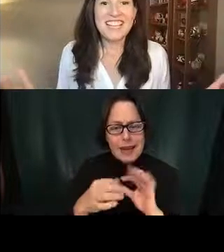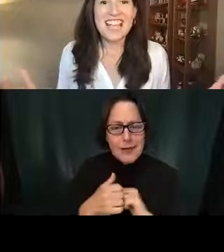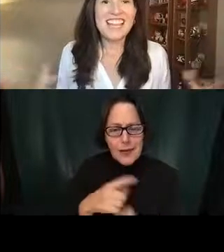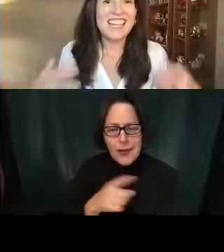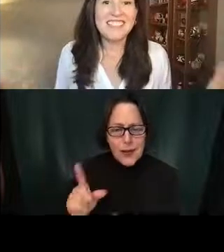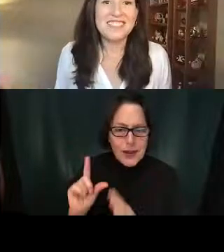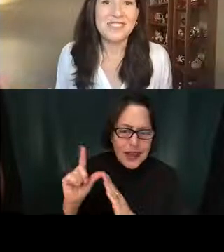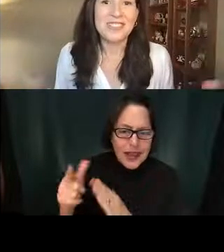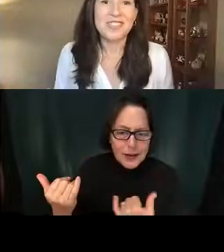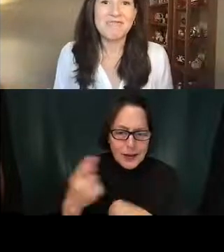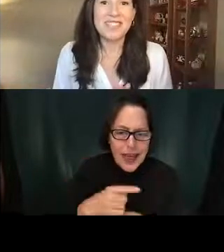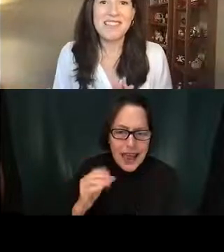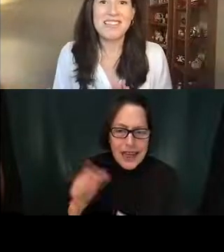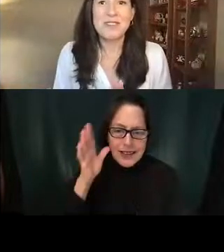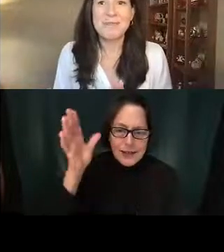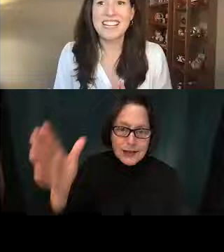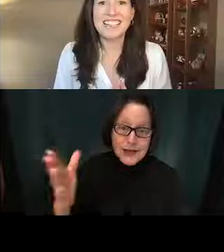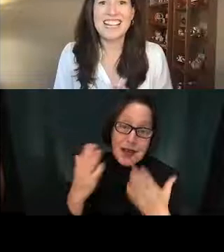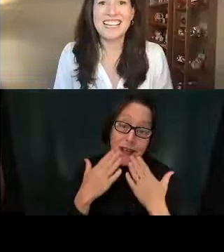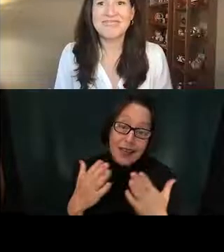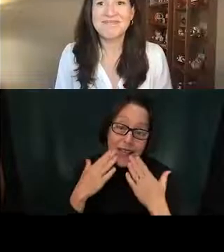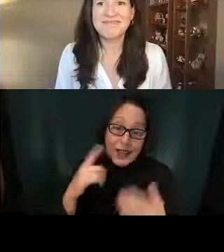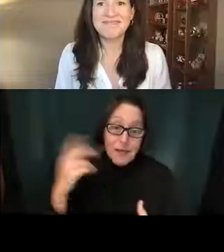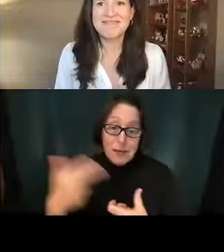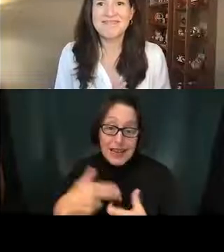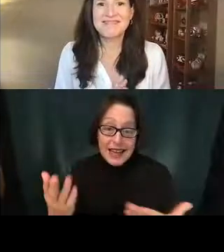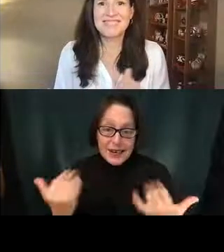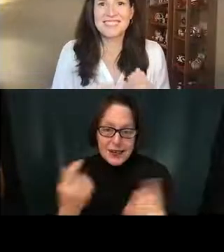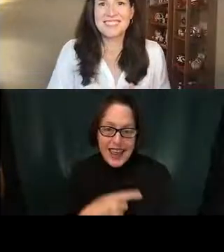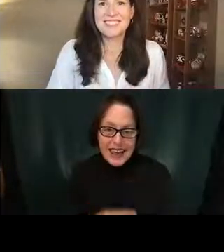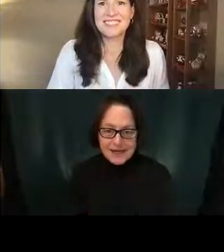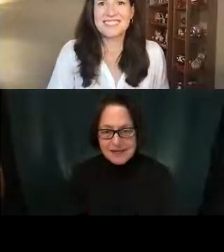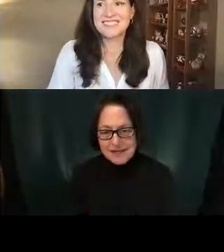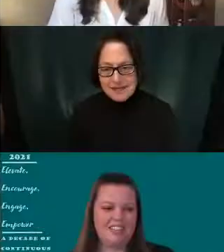later today and into the future. So thank you for being here today.